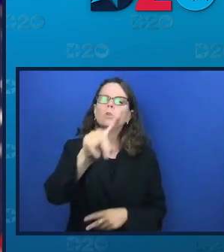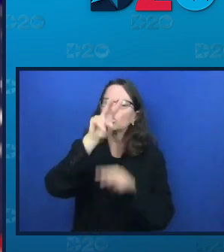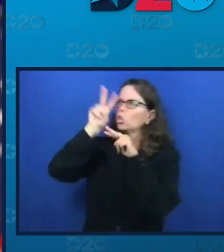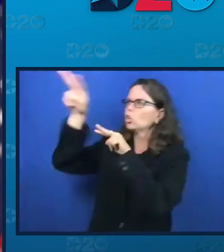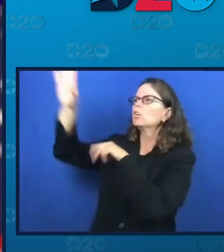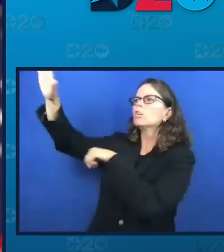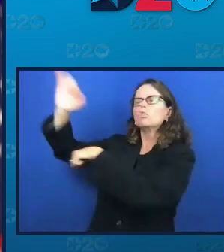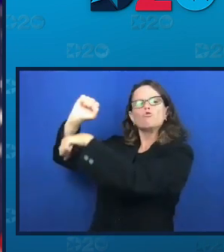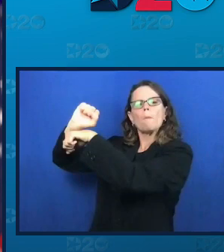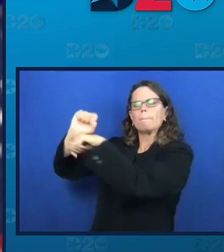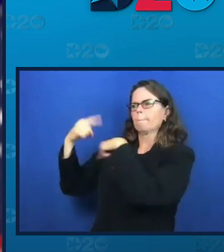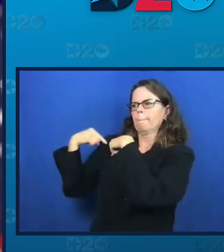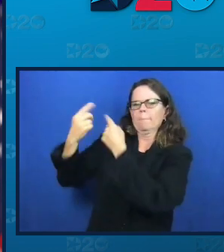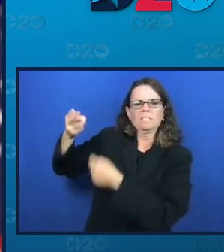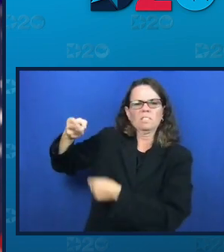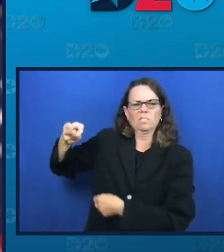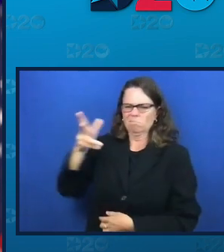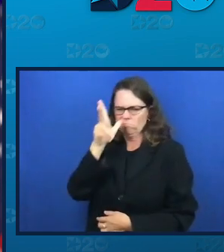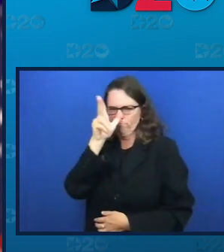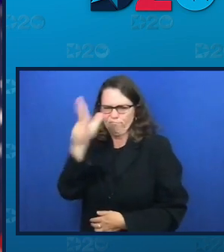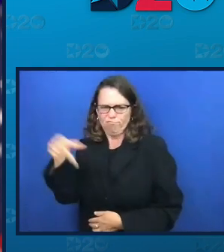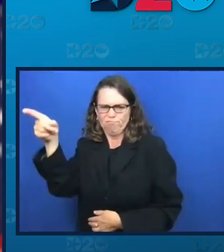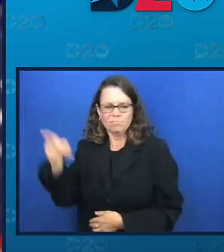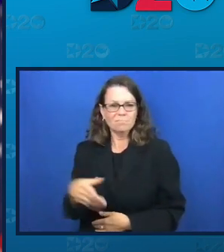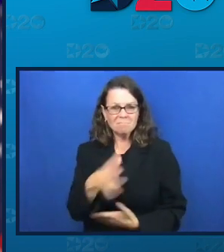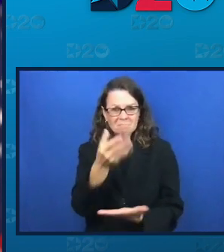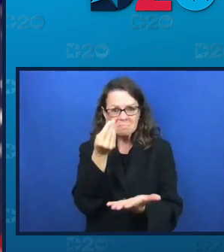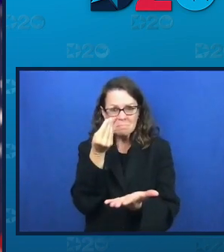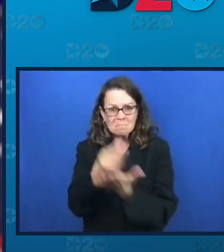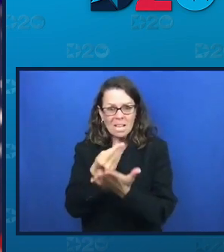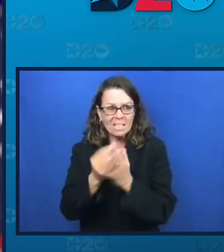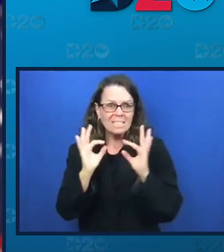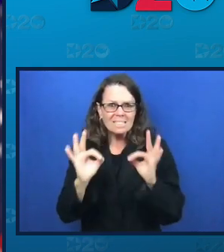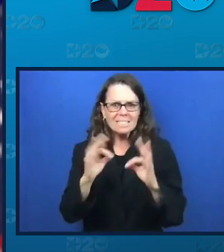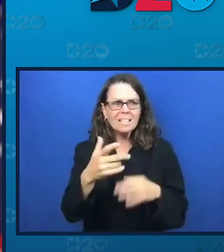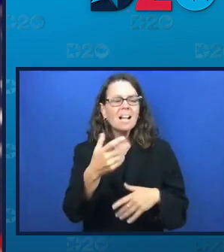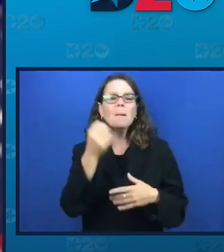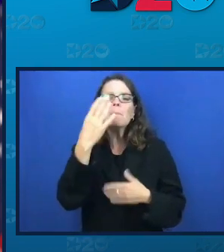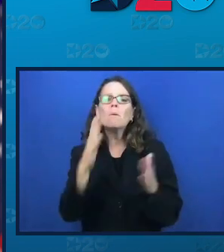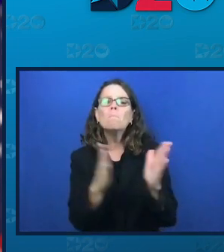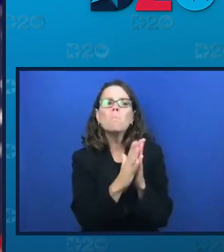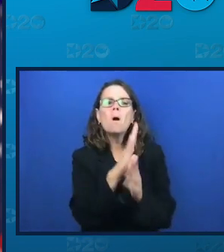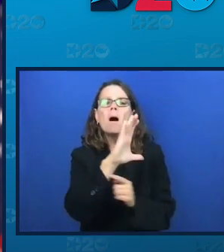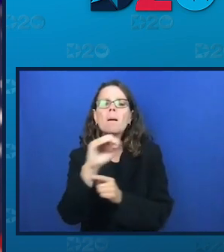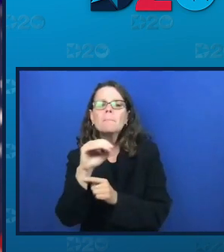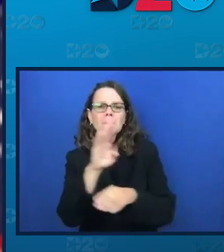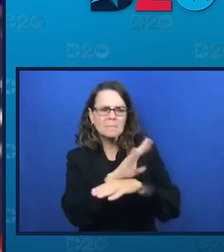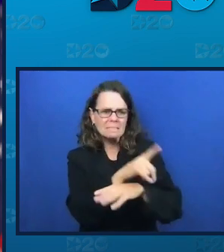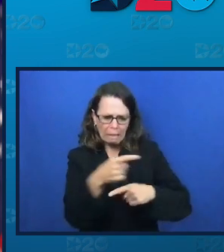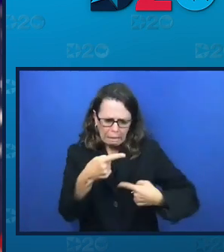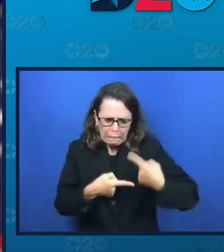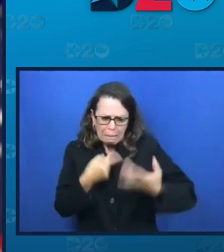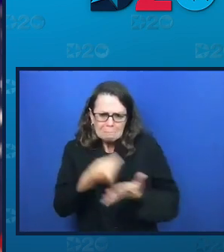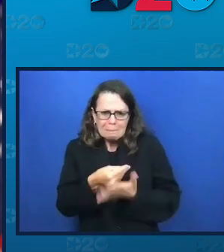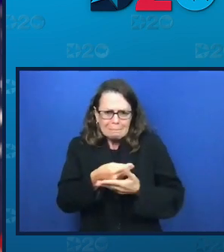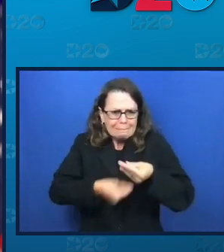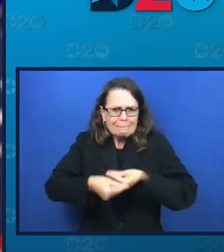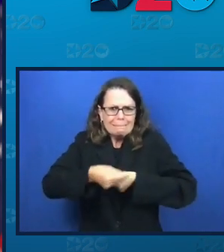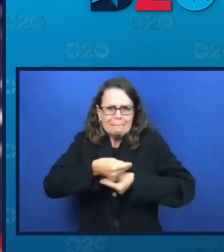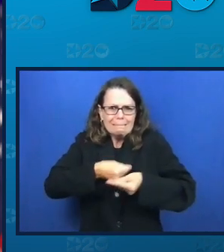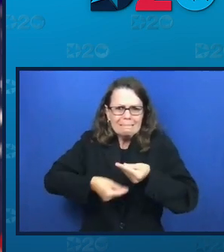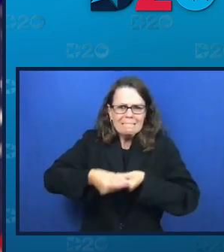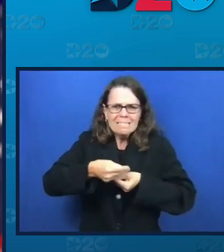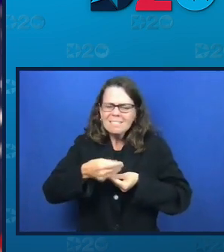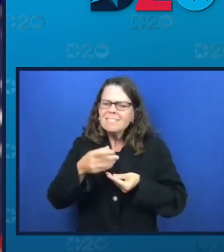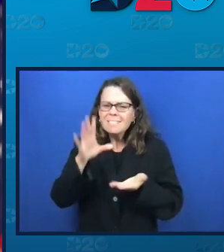just to survive. It didn't have to be this way. Before I ran for mayor, I spent 20 years running a business I